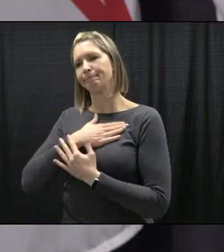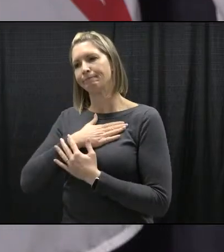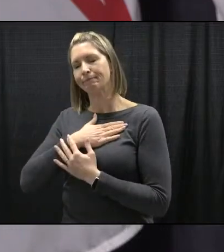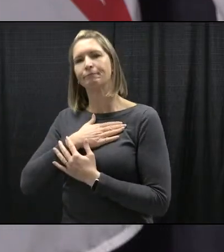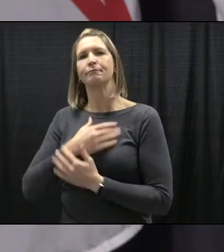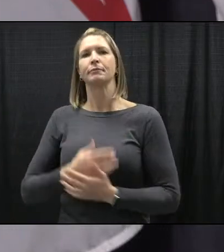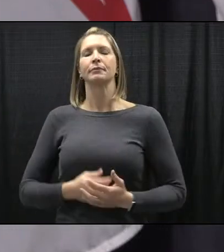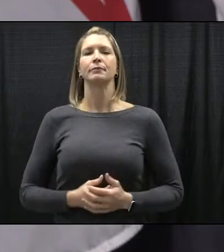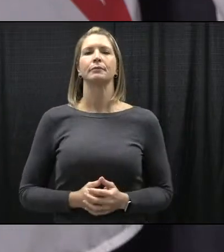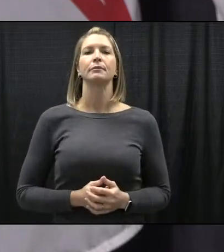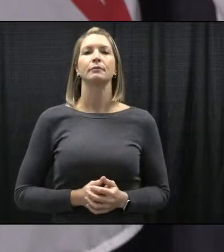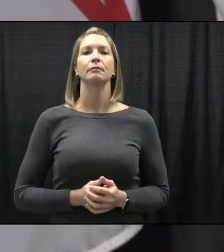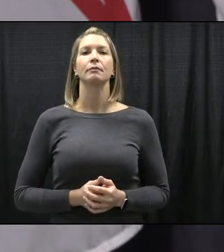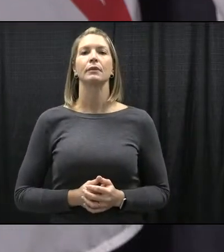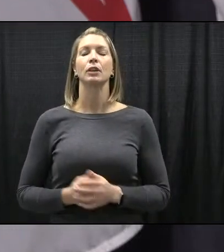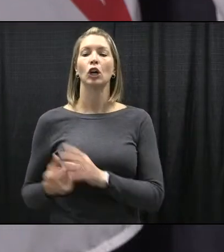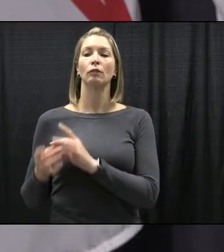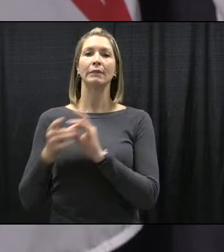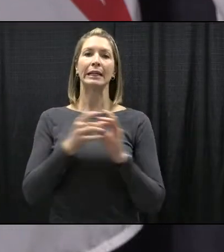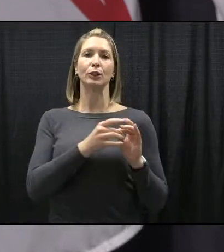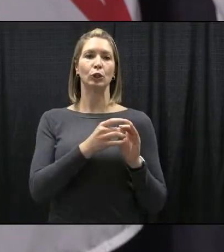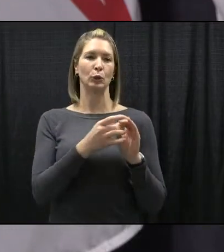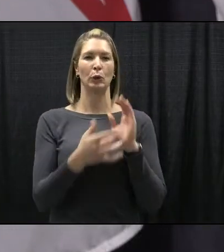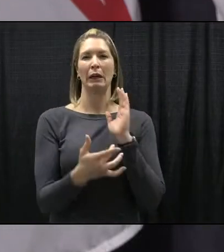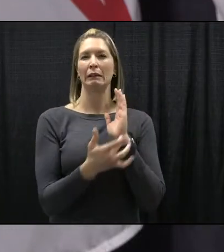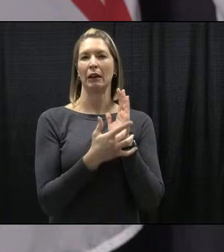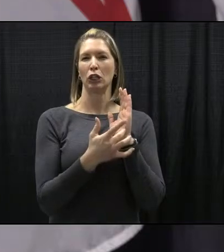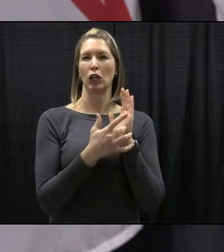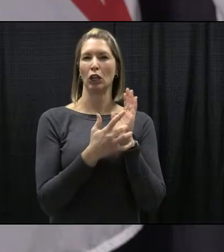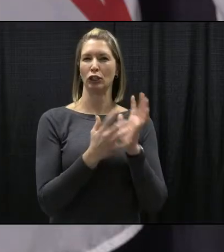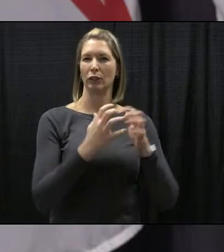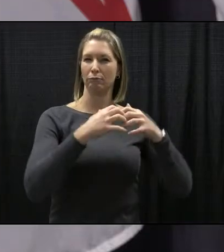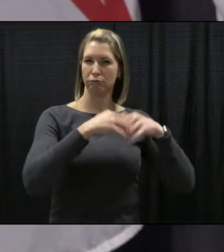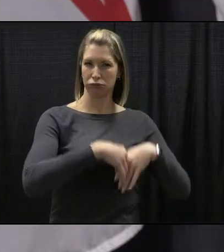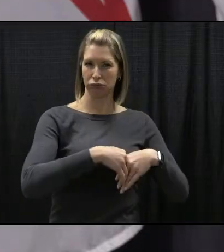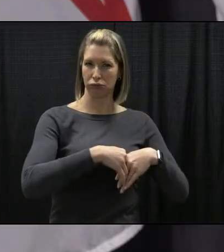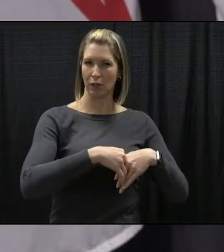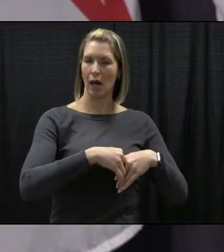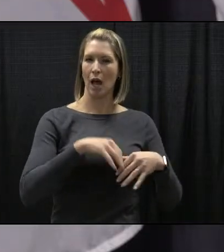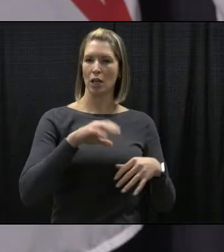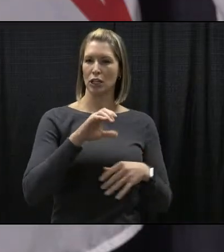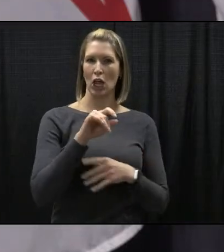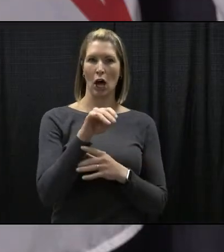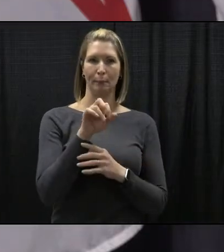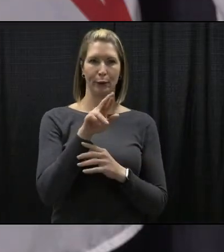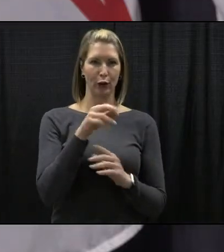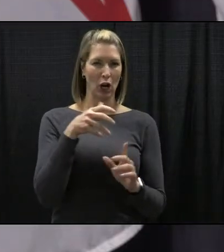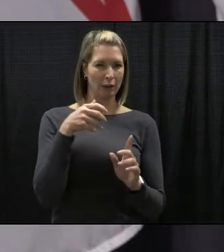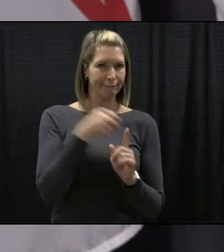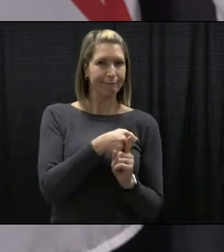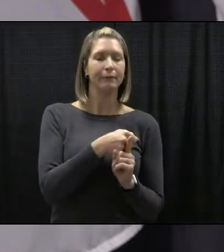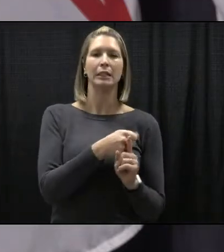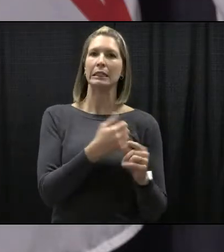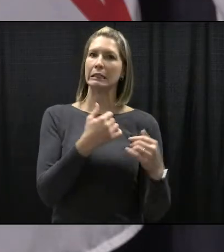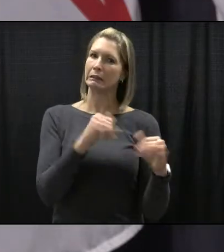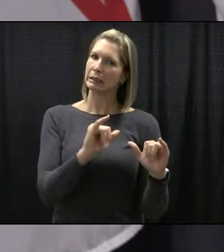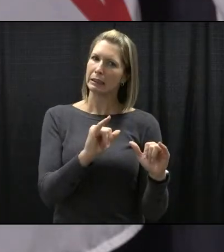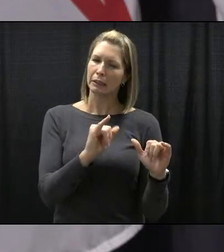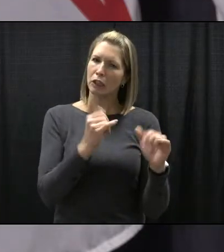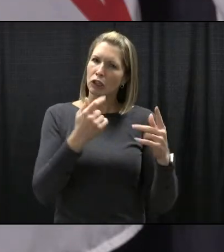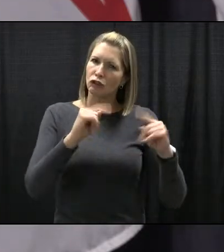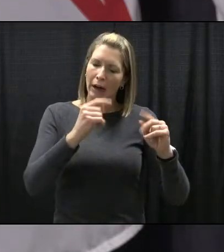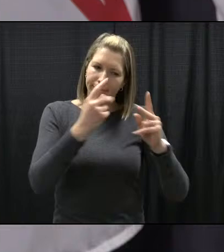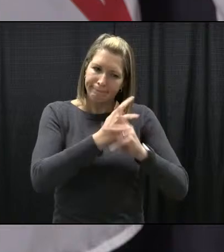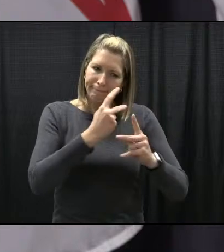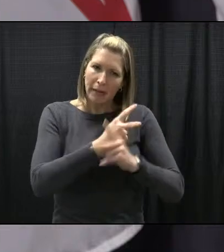As an update, following the cyber attack on our IT systems, we are still unable to pull data on numbers of tests